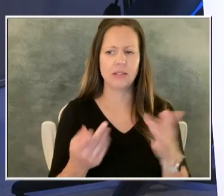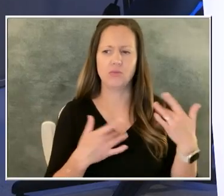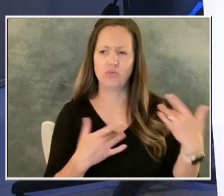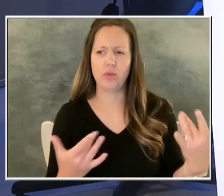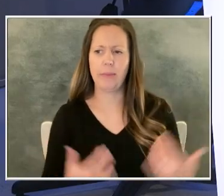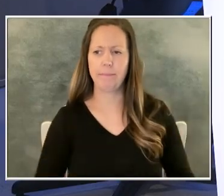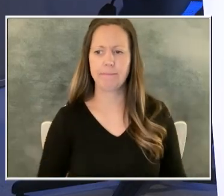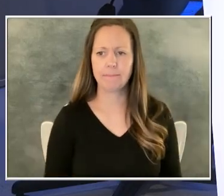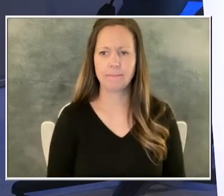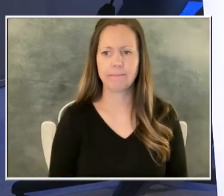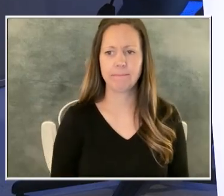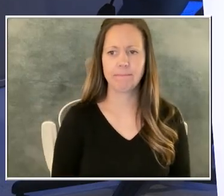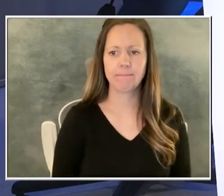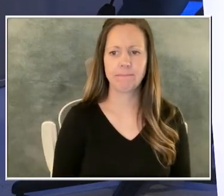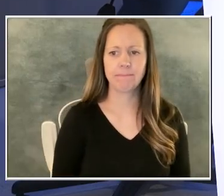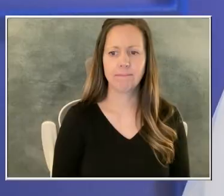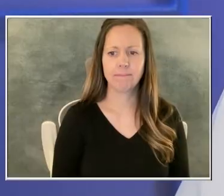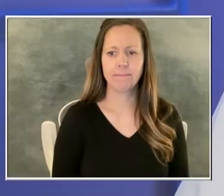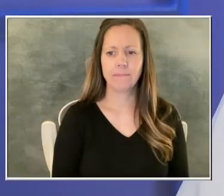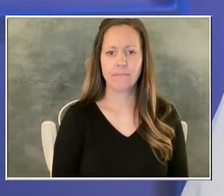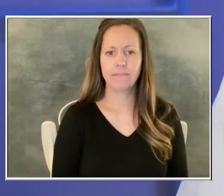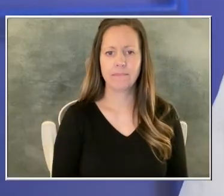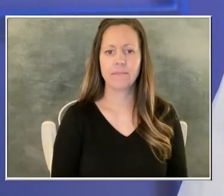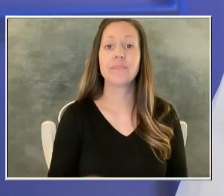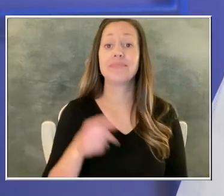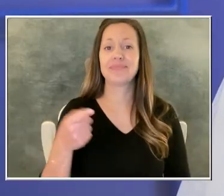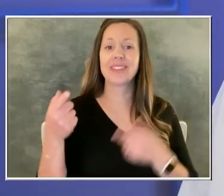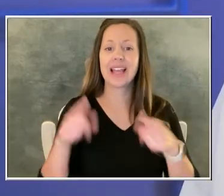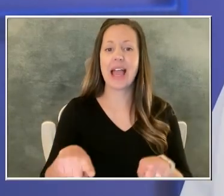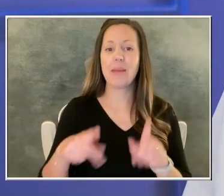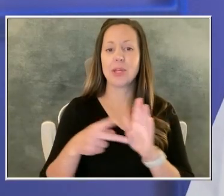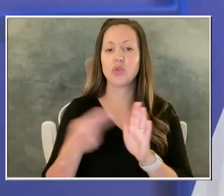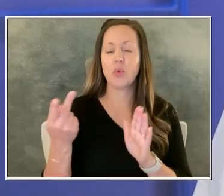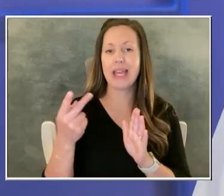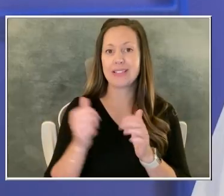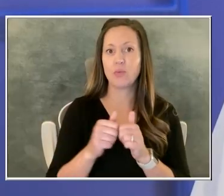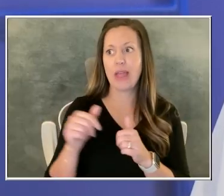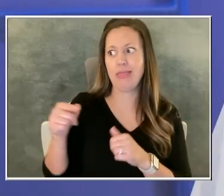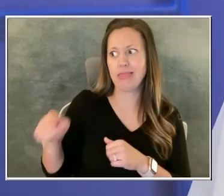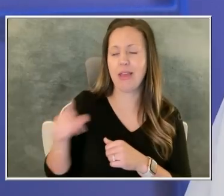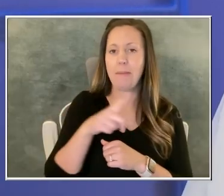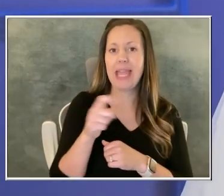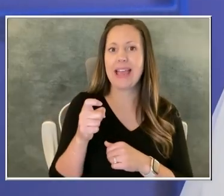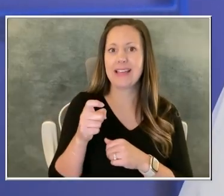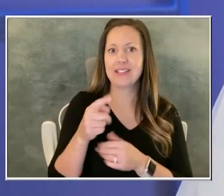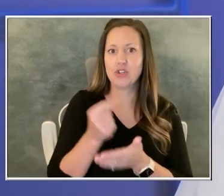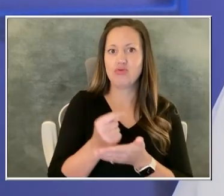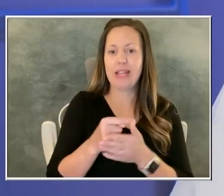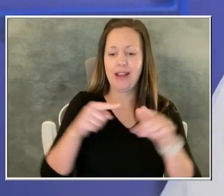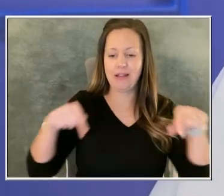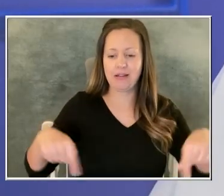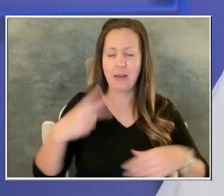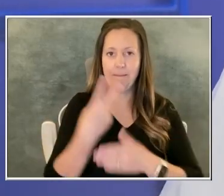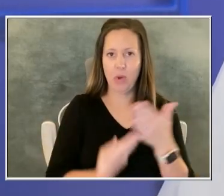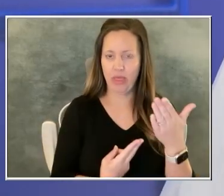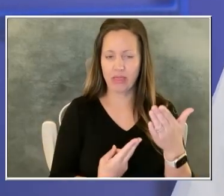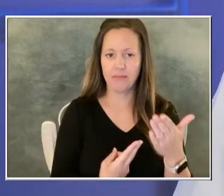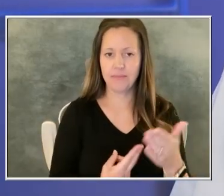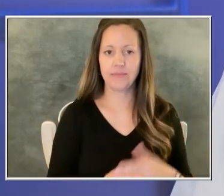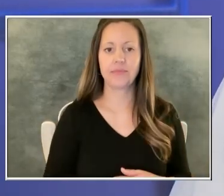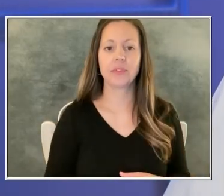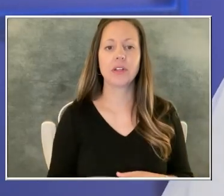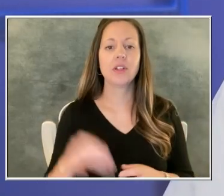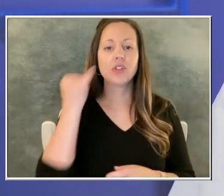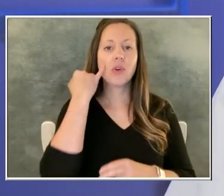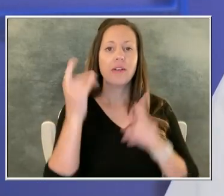Yeah, so in Kirby's case, she had it done twice because we were treating different sides. So often if patients will come in and they say, hey, you know, both my hips hurt,